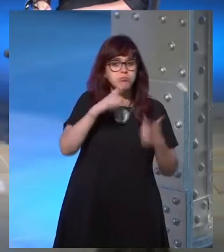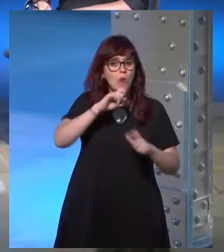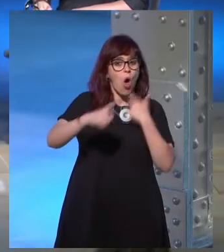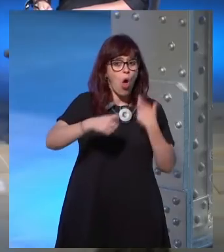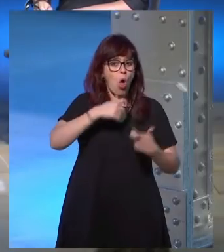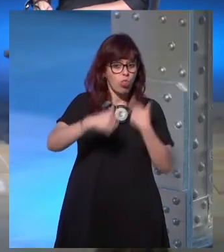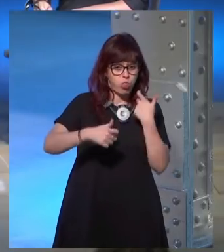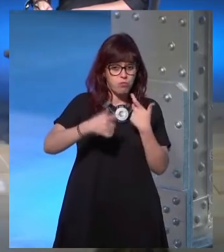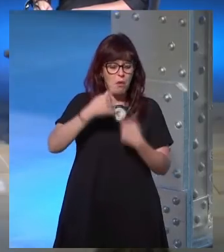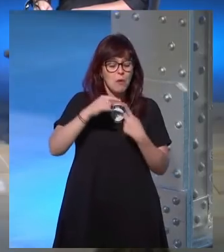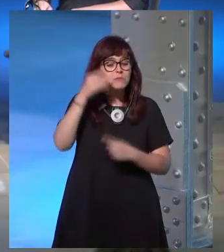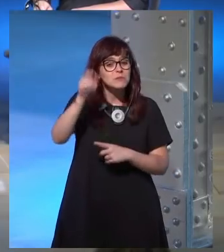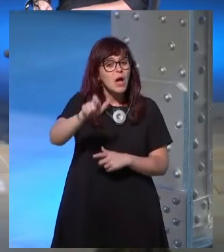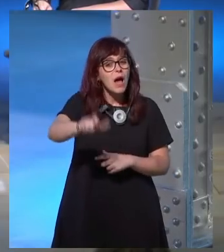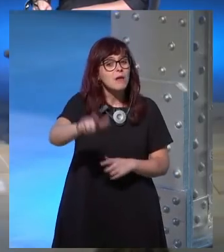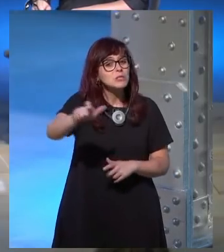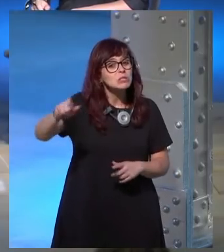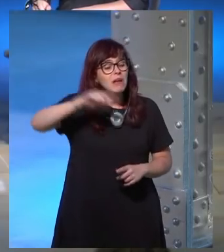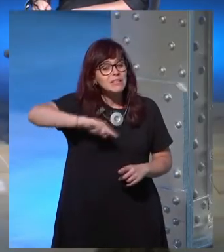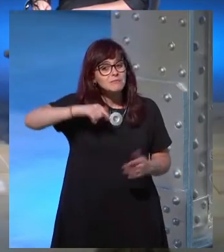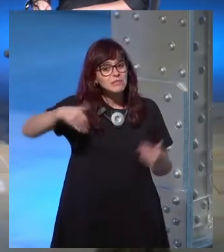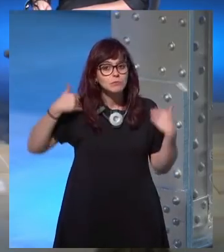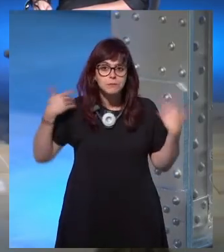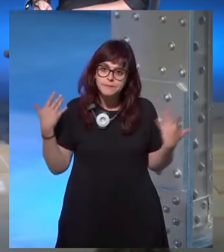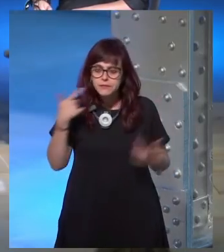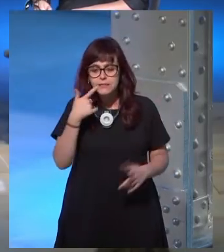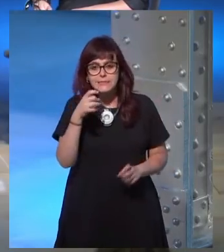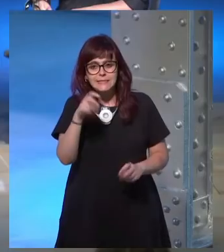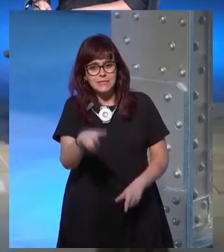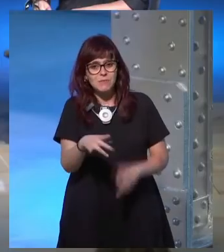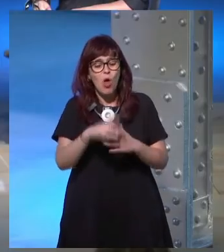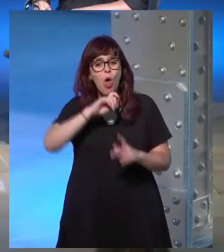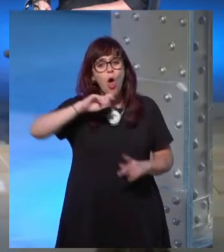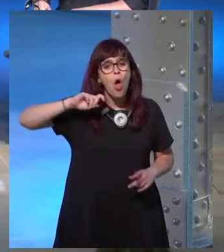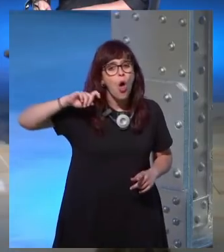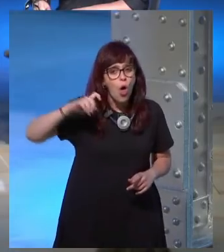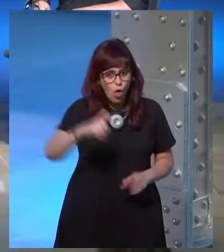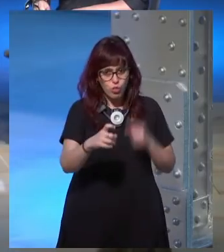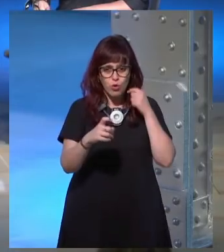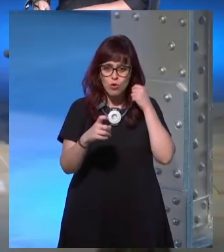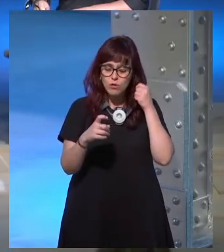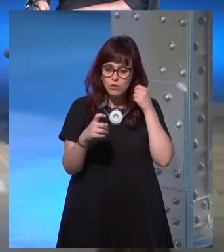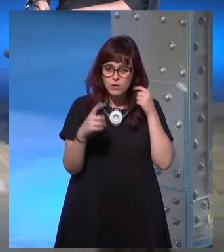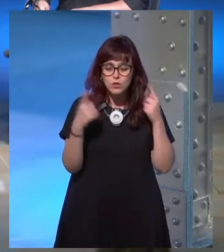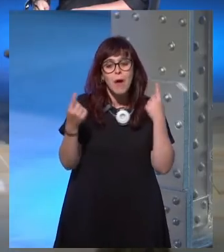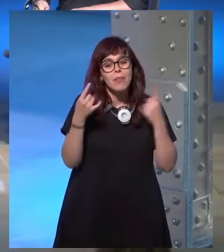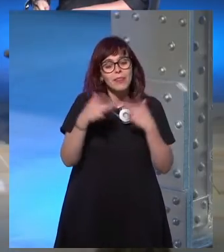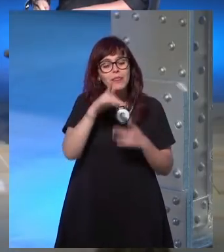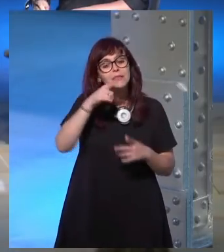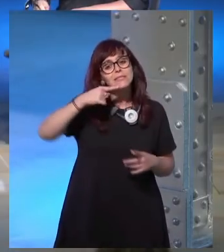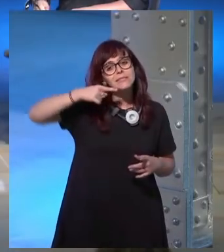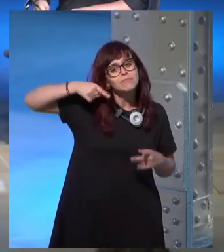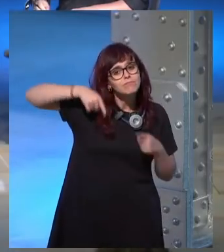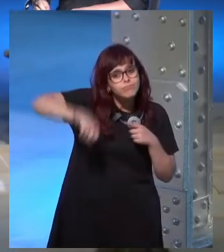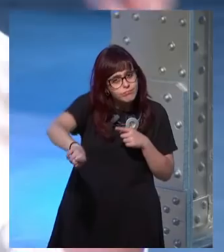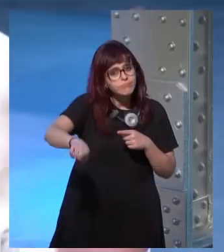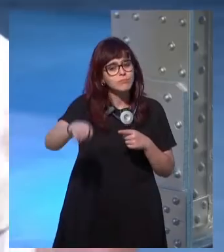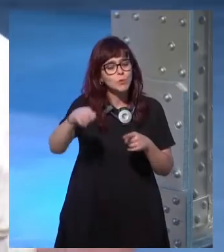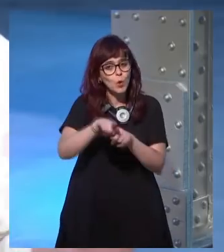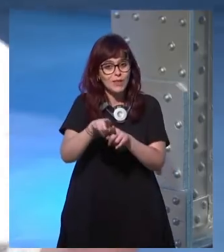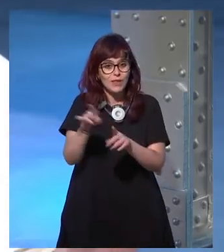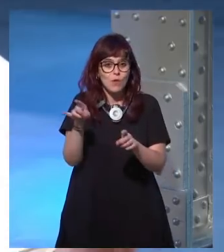And it is hard to realize, like, when you say something that it is taken seriously. Someone tried